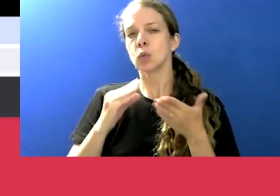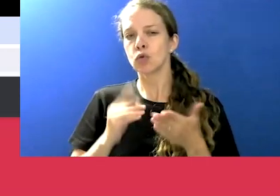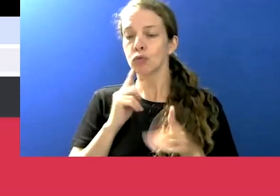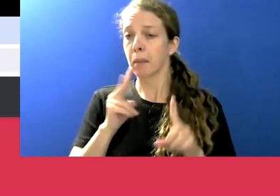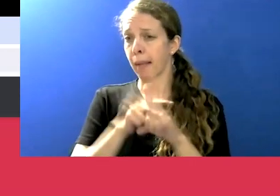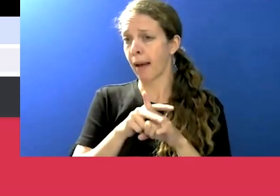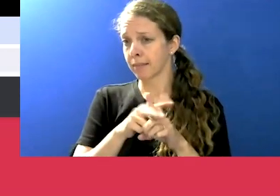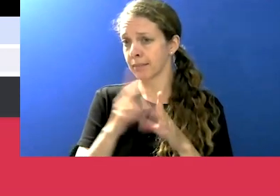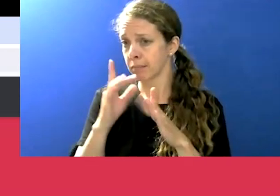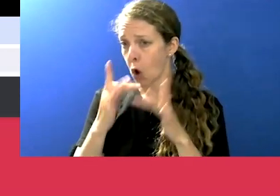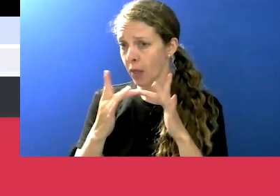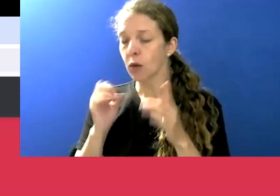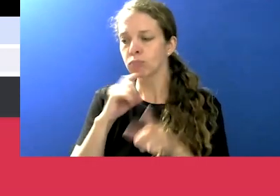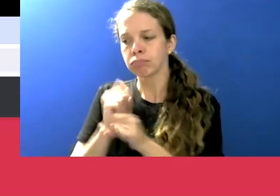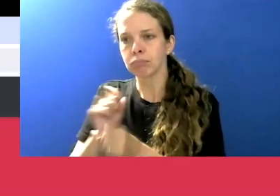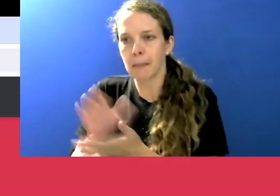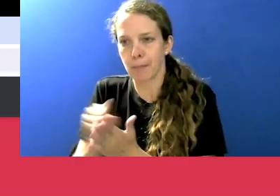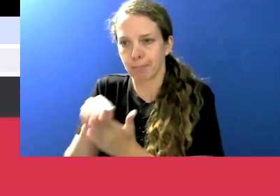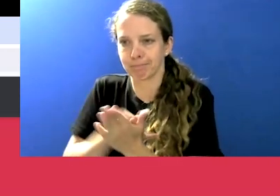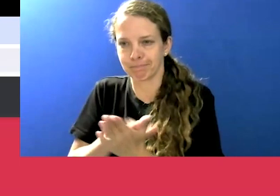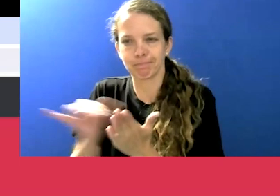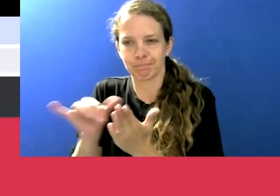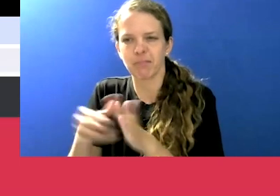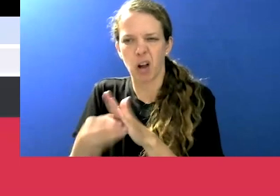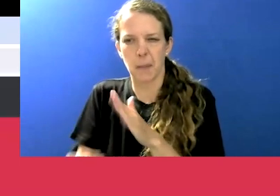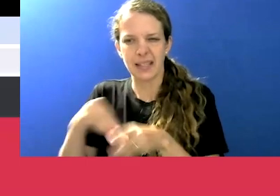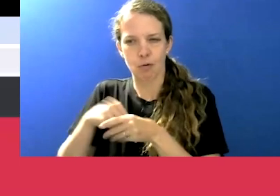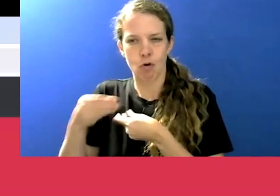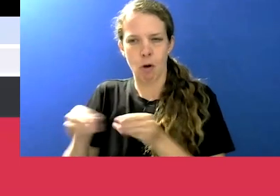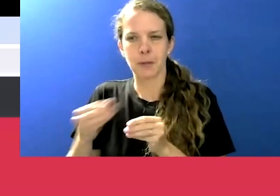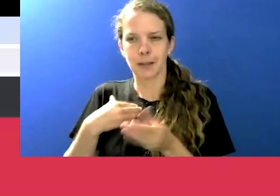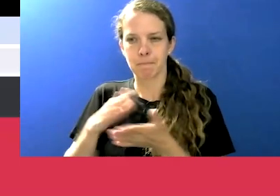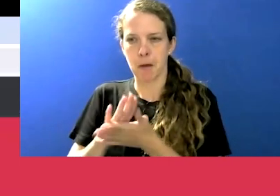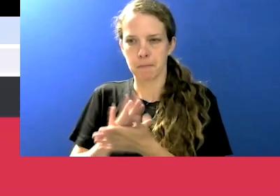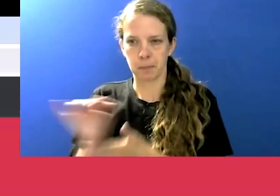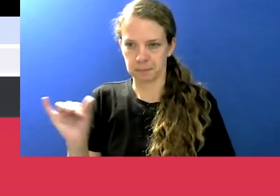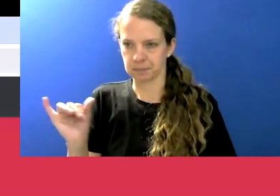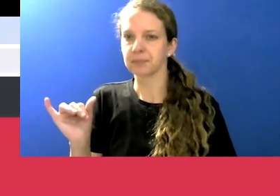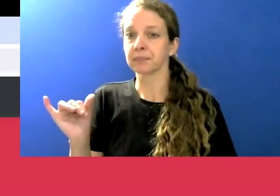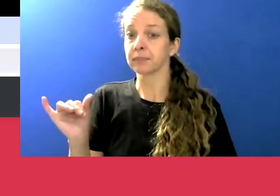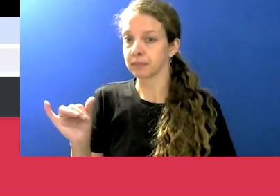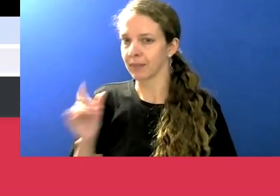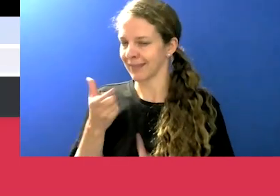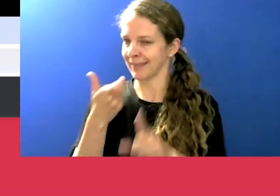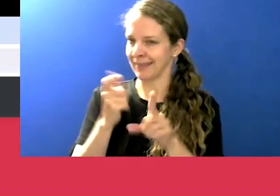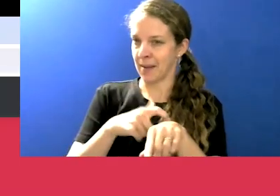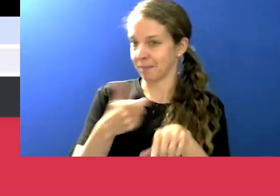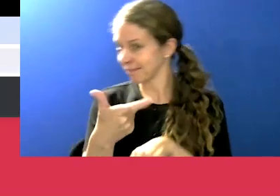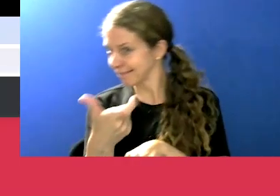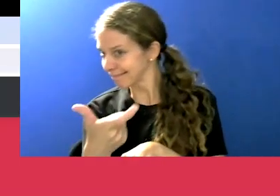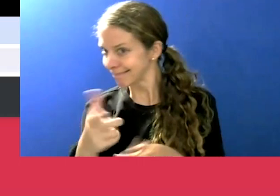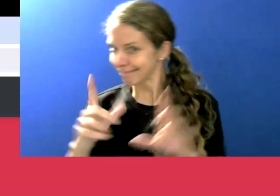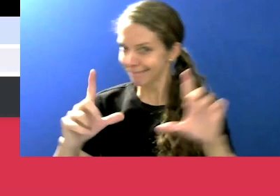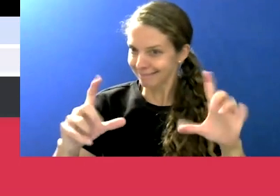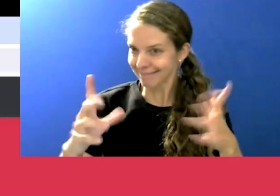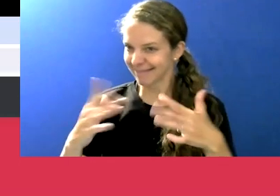online, or we have physical paper copies at our office as well. I'll give you guys some time to either take a picture or scan it.